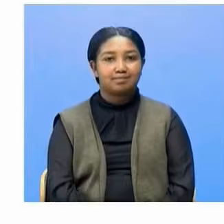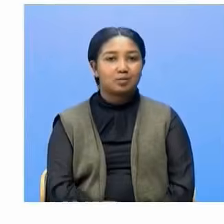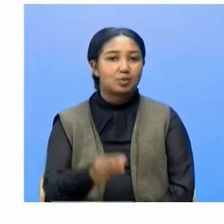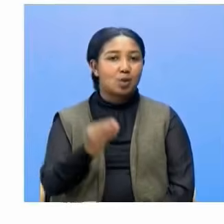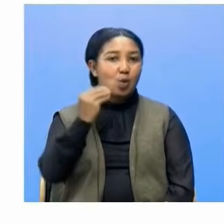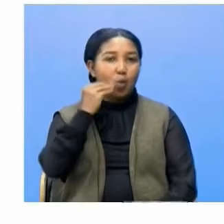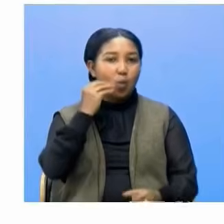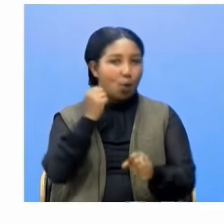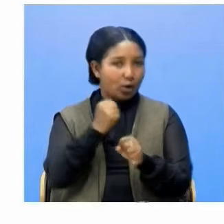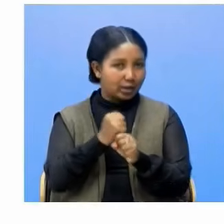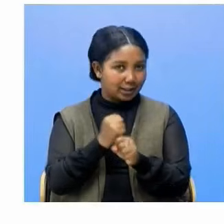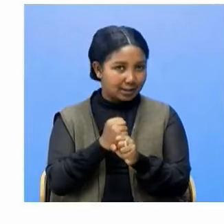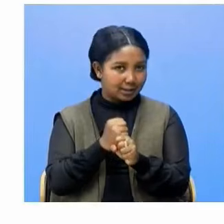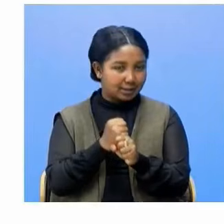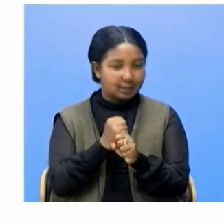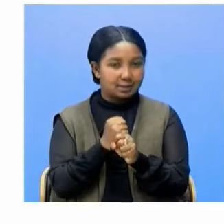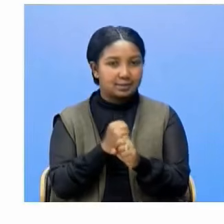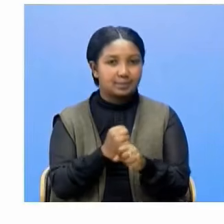Homework.